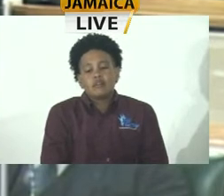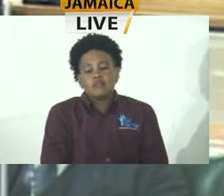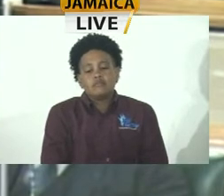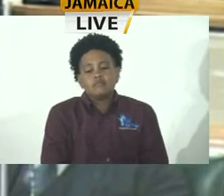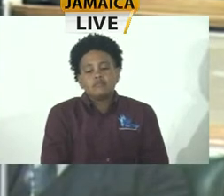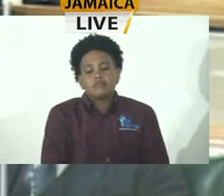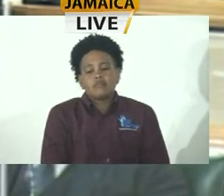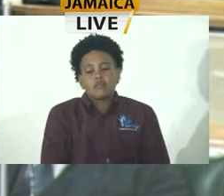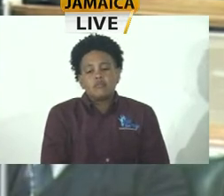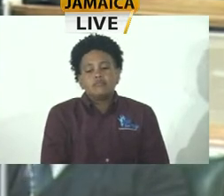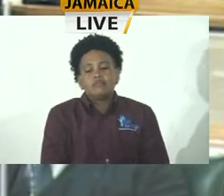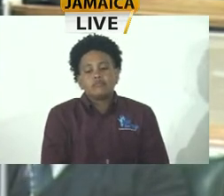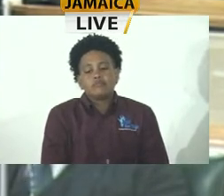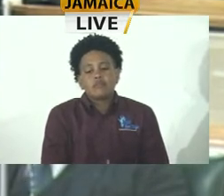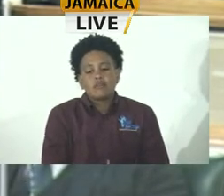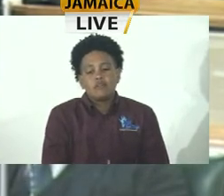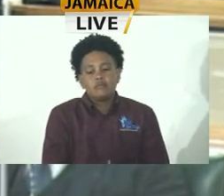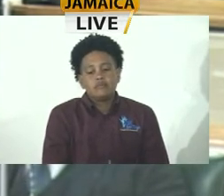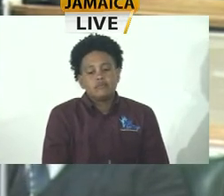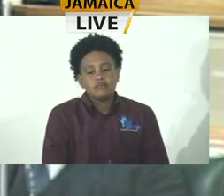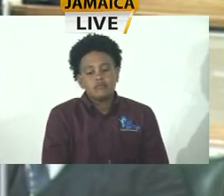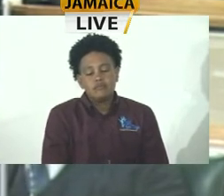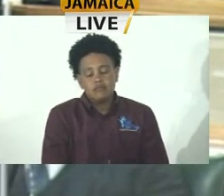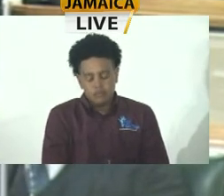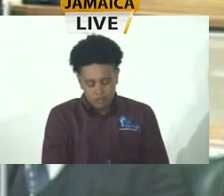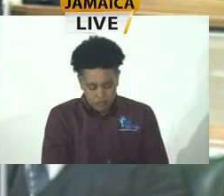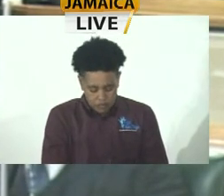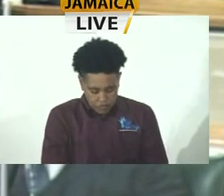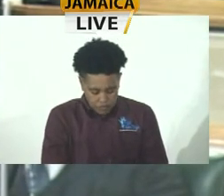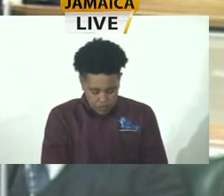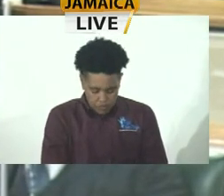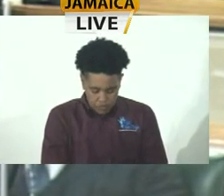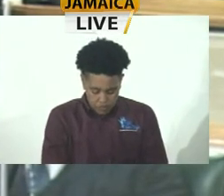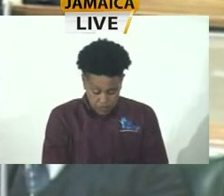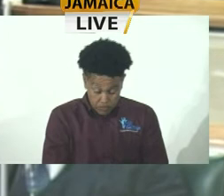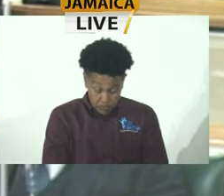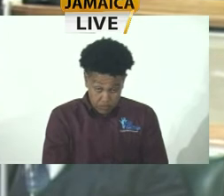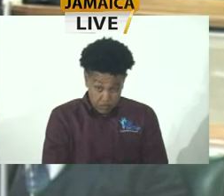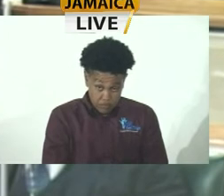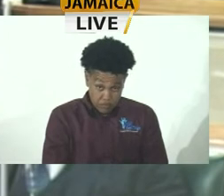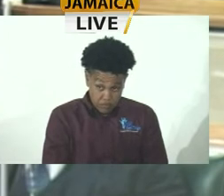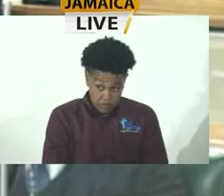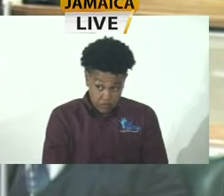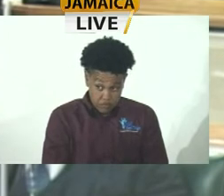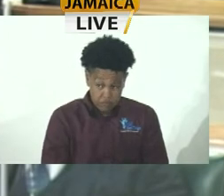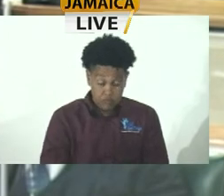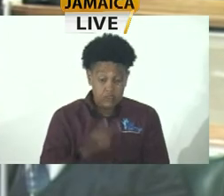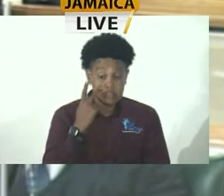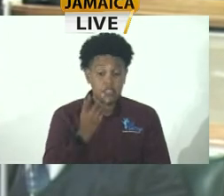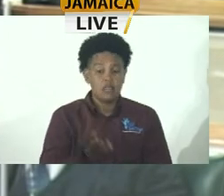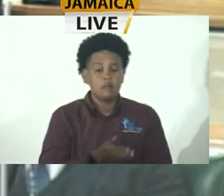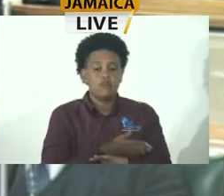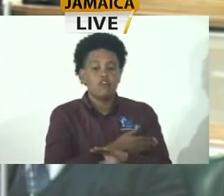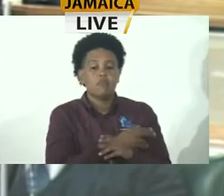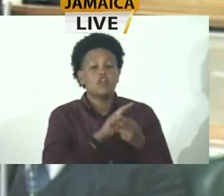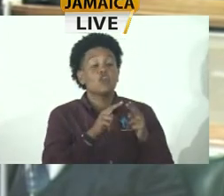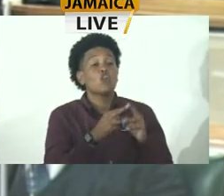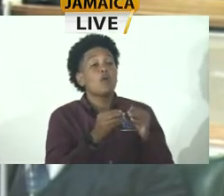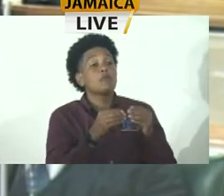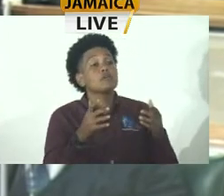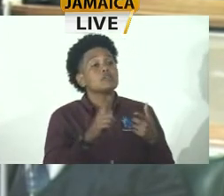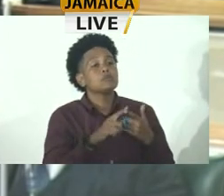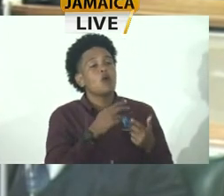madam speaker we are starting to see an improvement in our case numbers and hospitalizations but there is